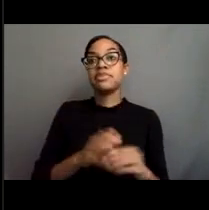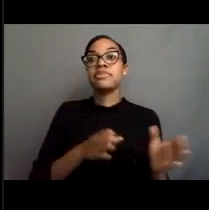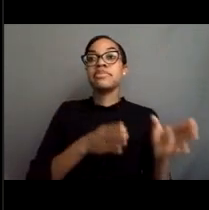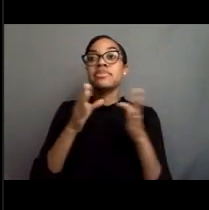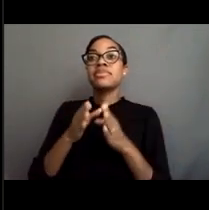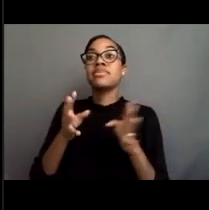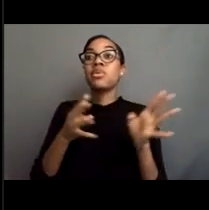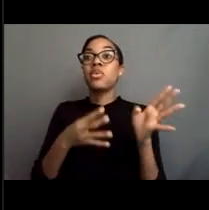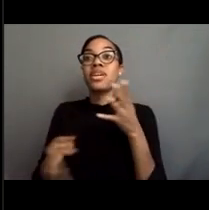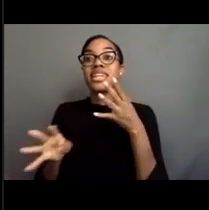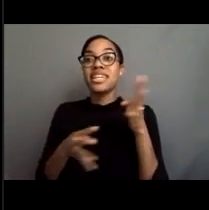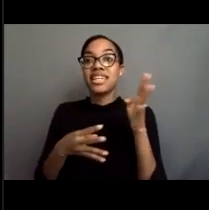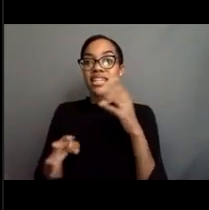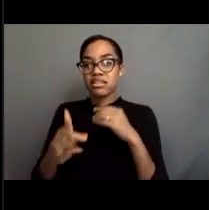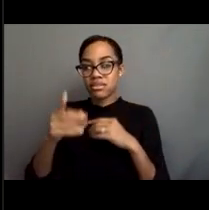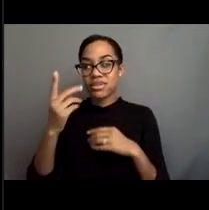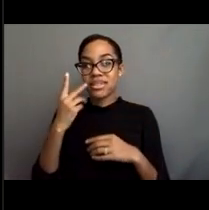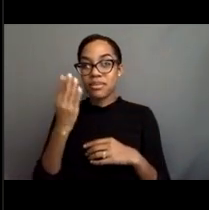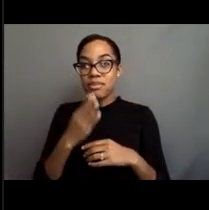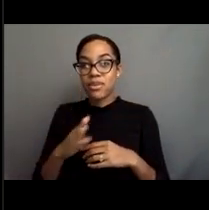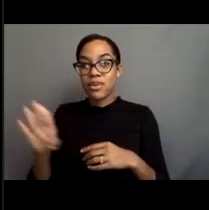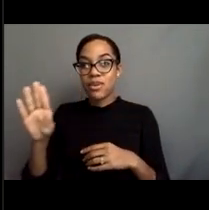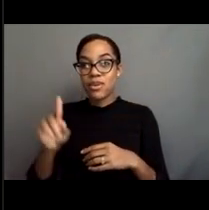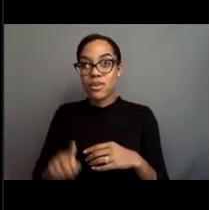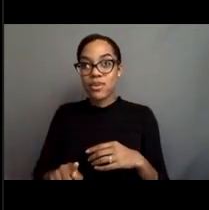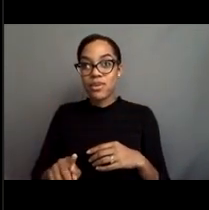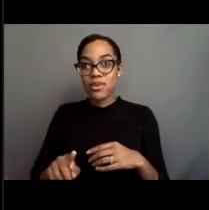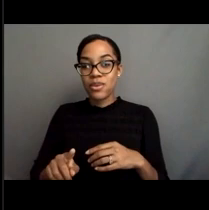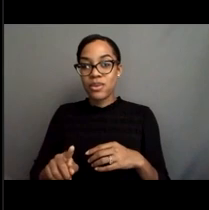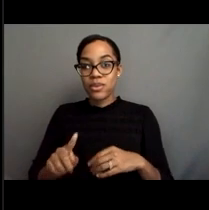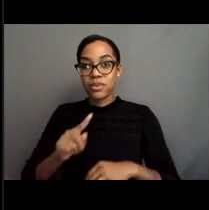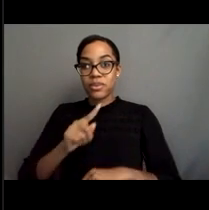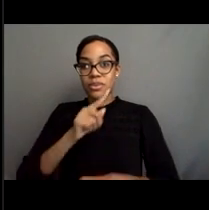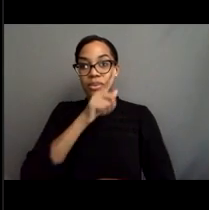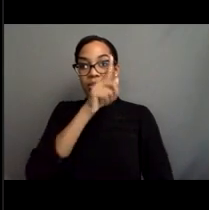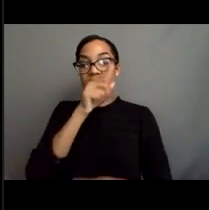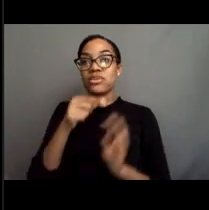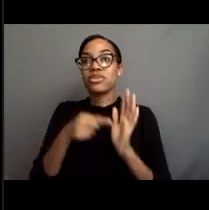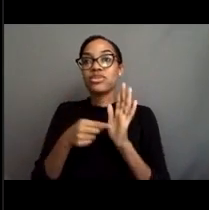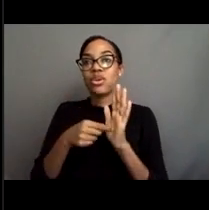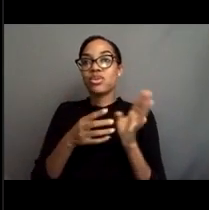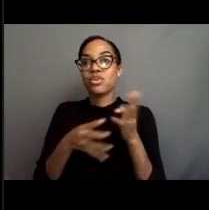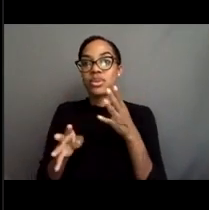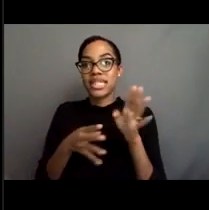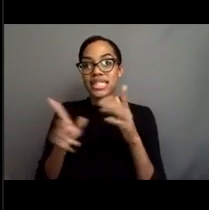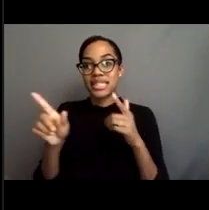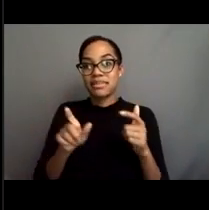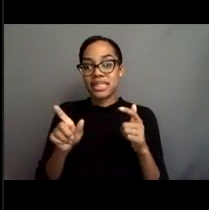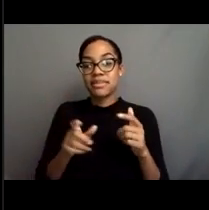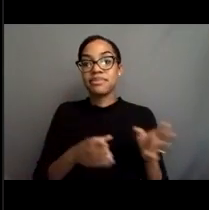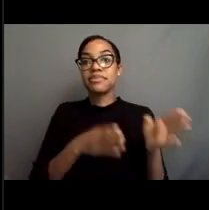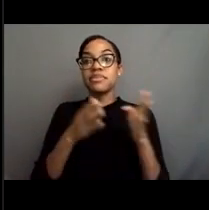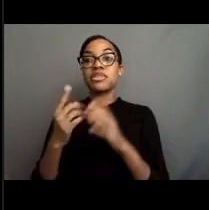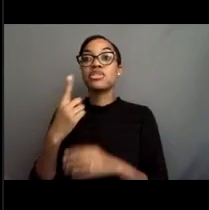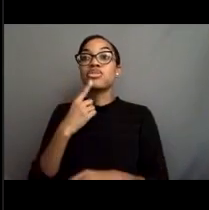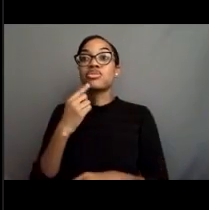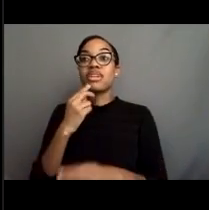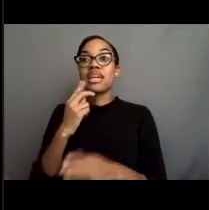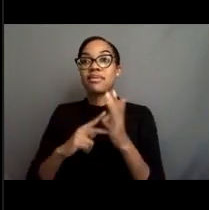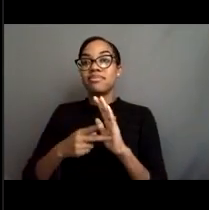the blue arrows here represent the wind. The red line represents the temperature. So this is the balloon telling us what the temperature